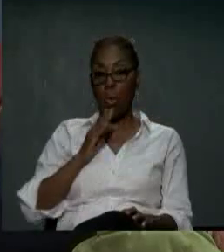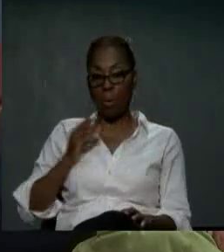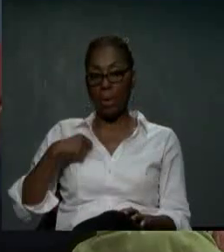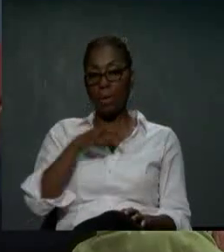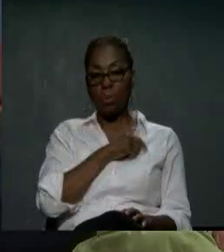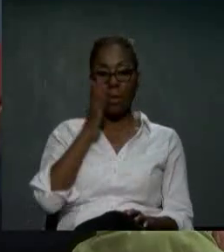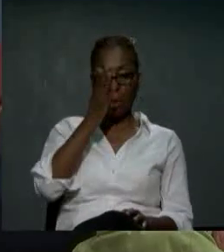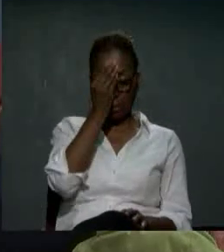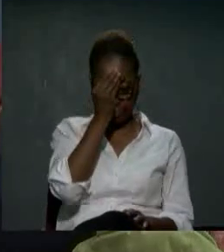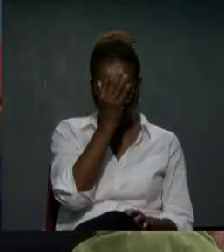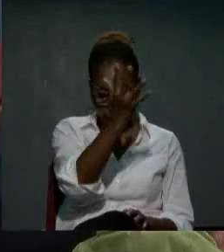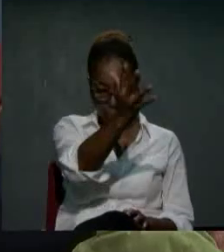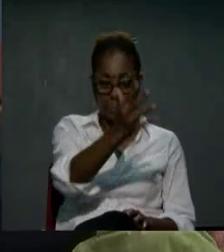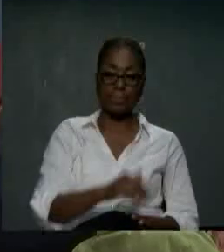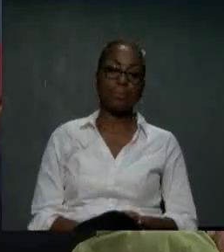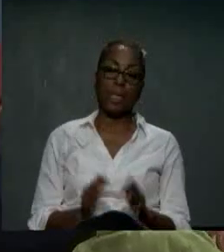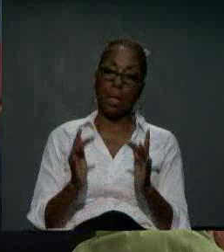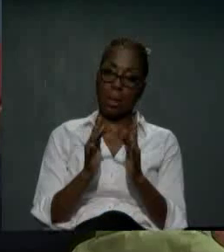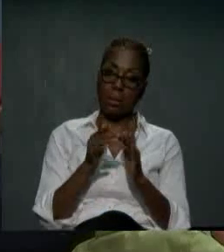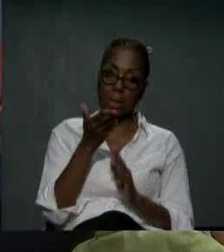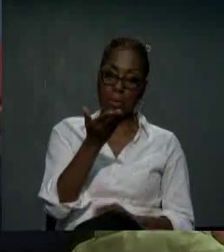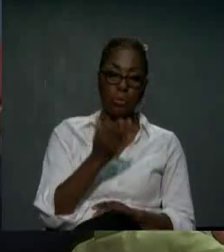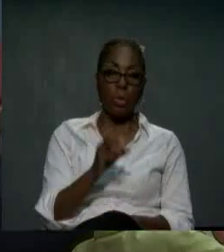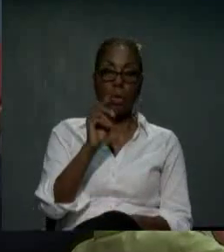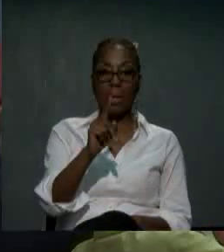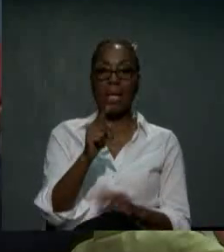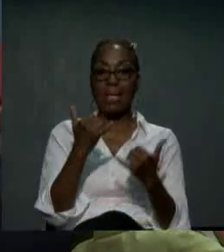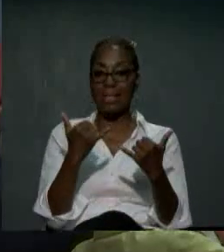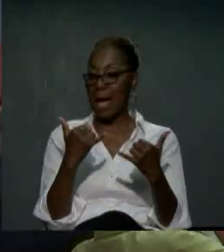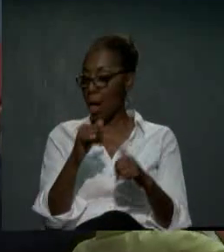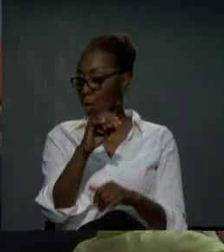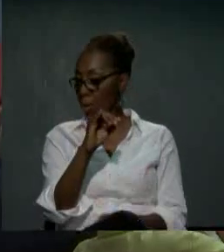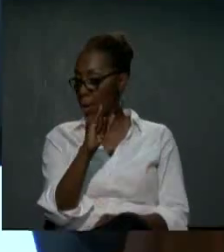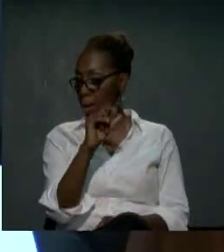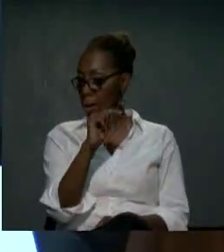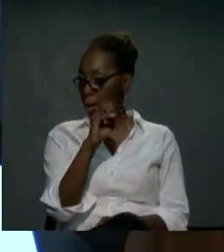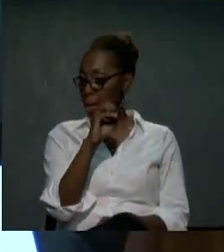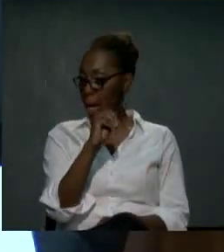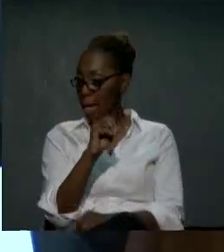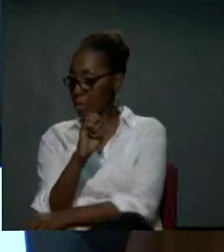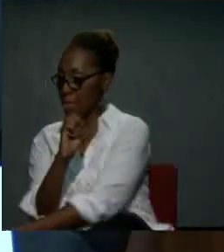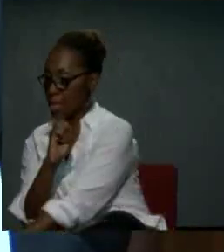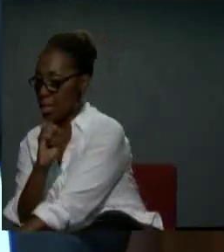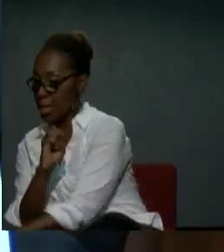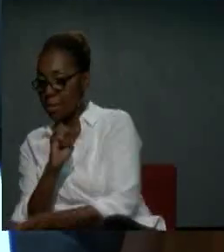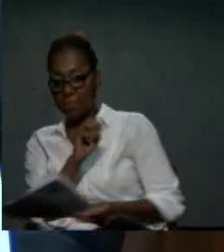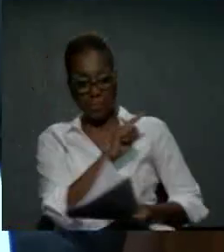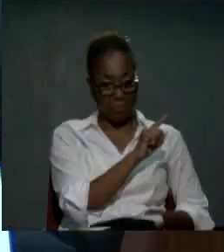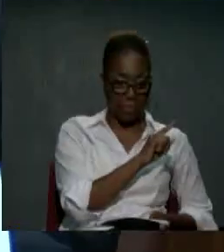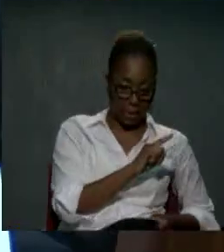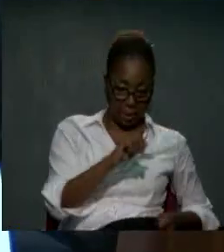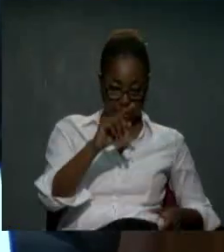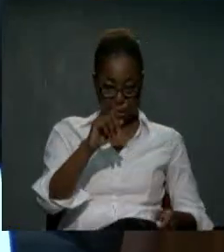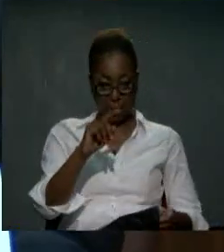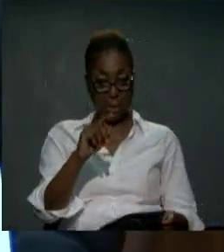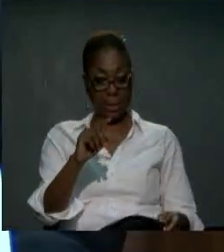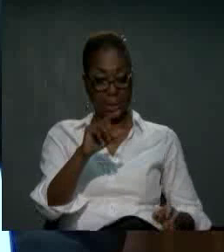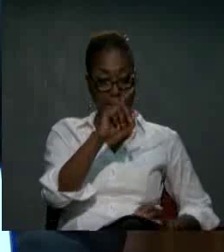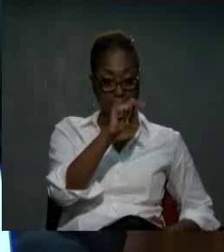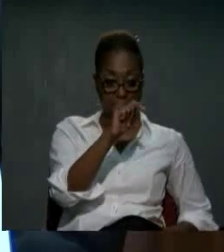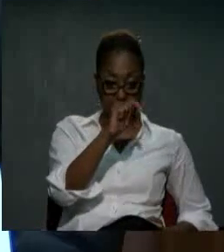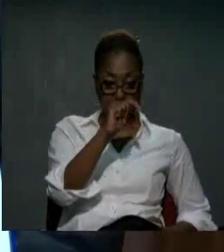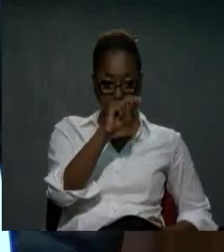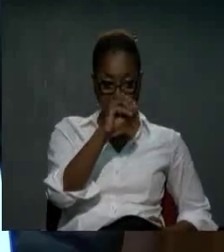yes. Thank you, Donna. Item E, file number Z-9322, Townhouse Apartments, short